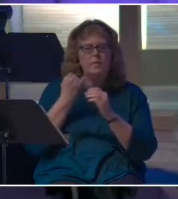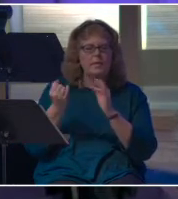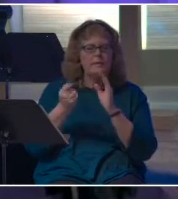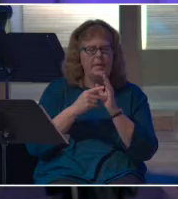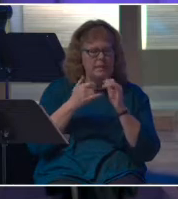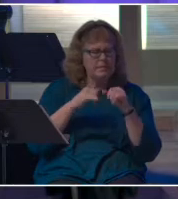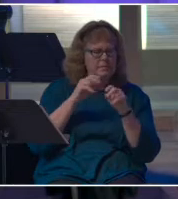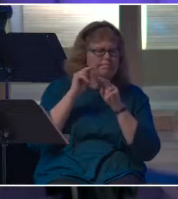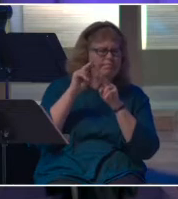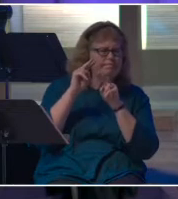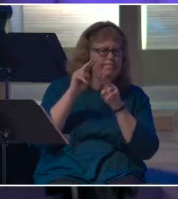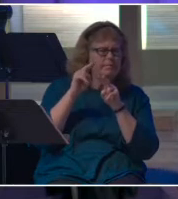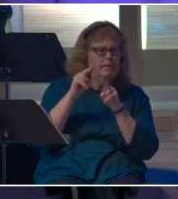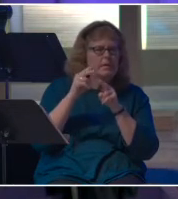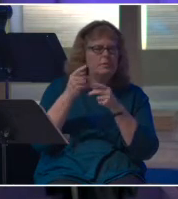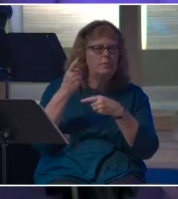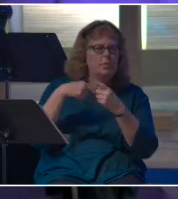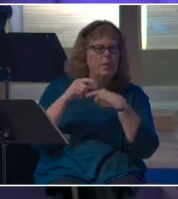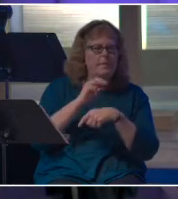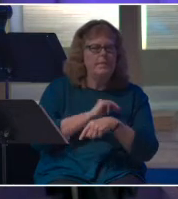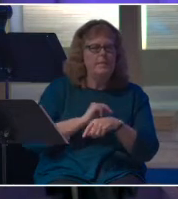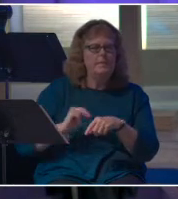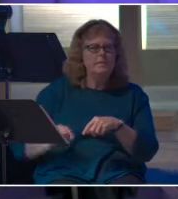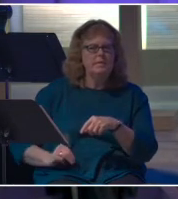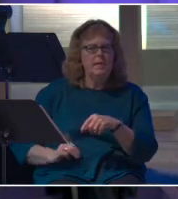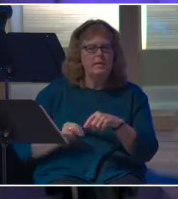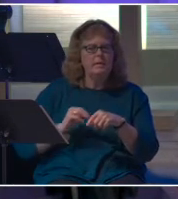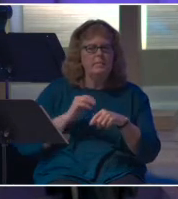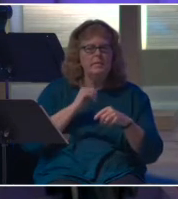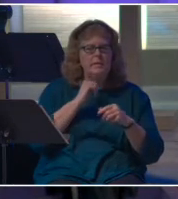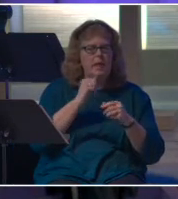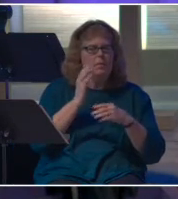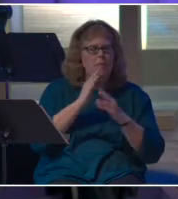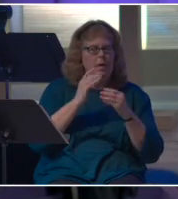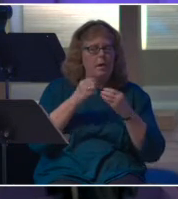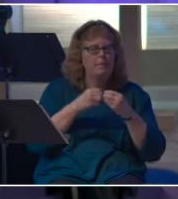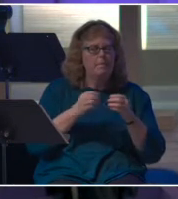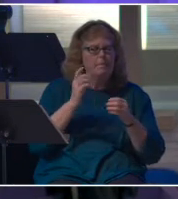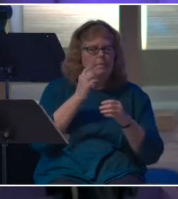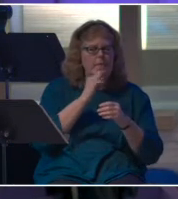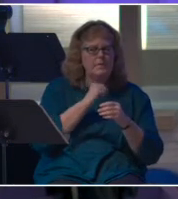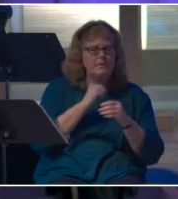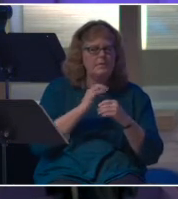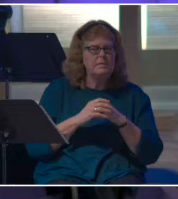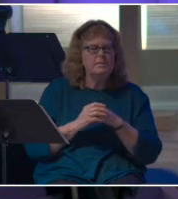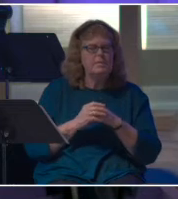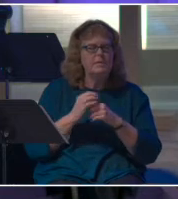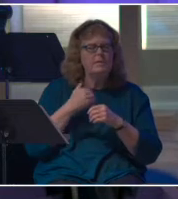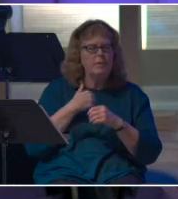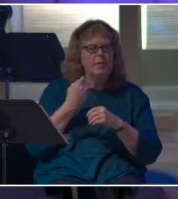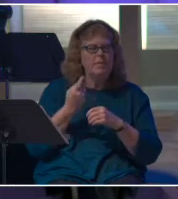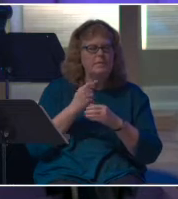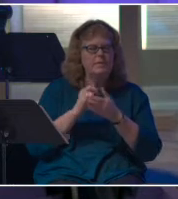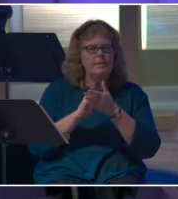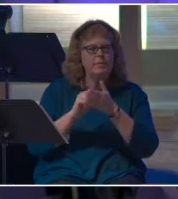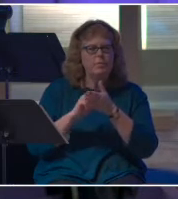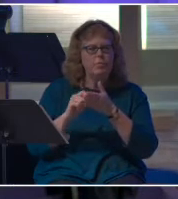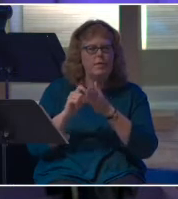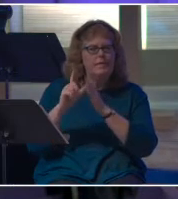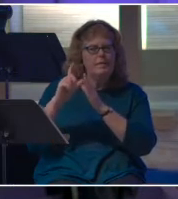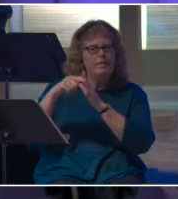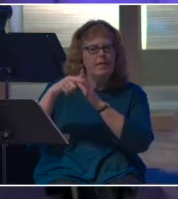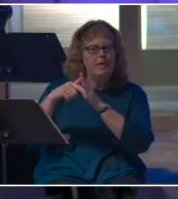looking forward to the coming Messiah instead of being concerned that they missed it. So we have something that's written much